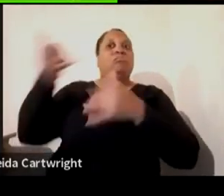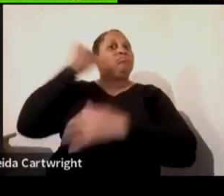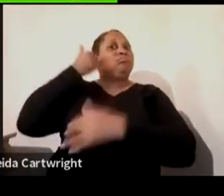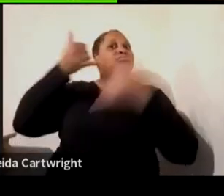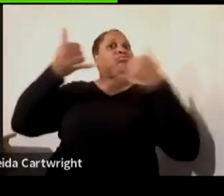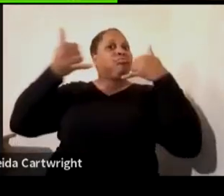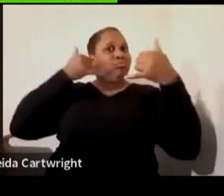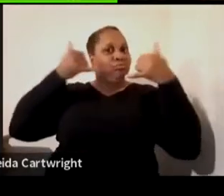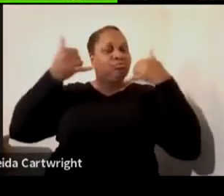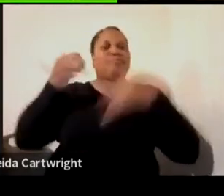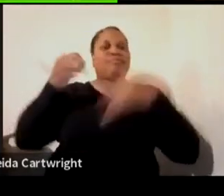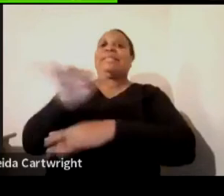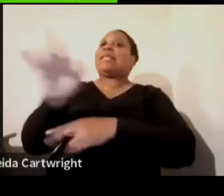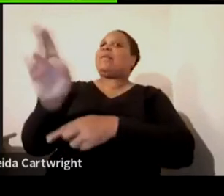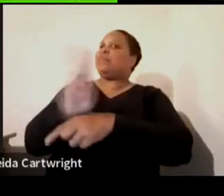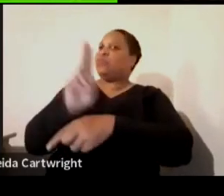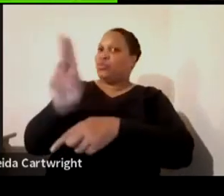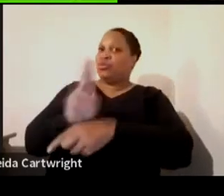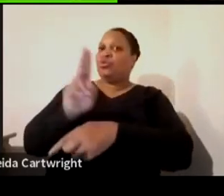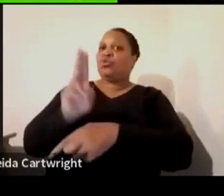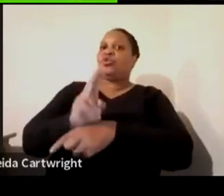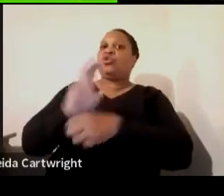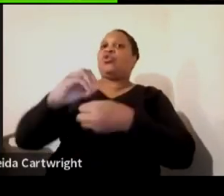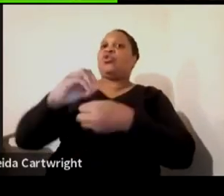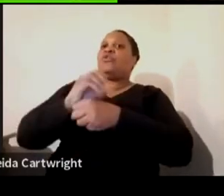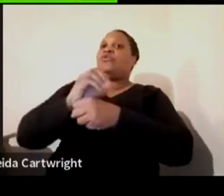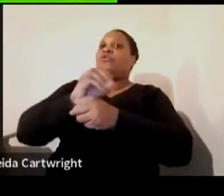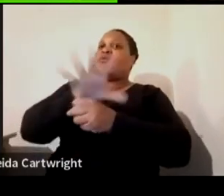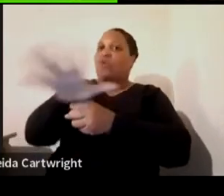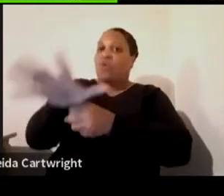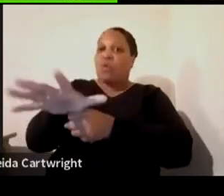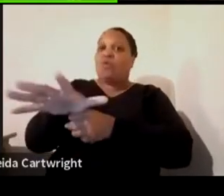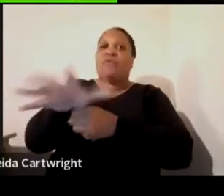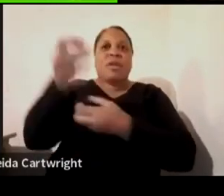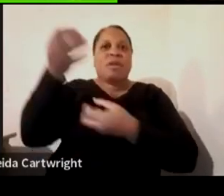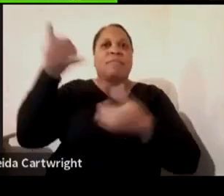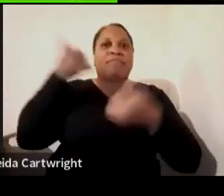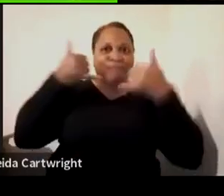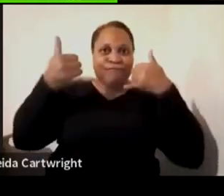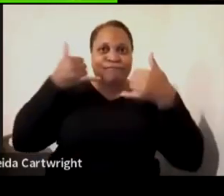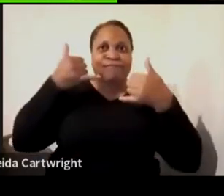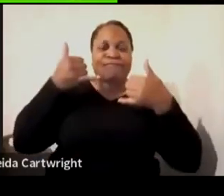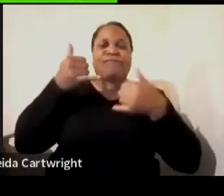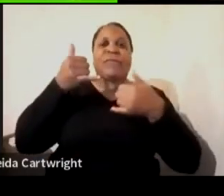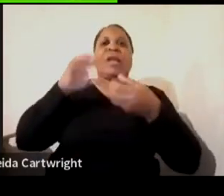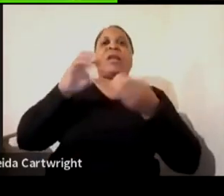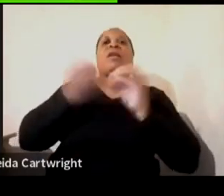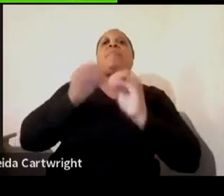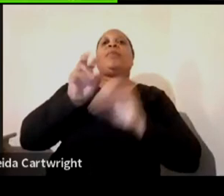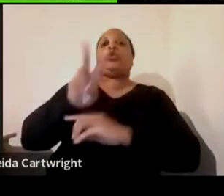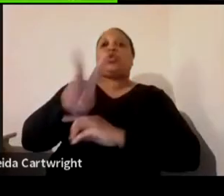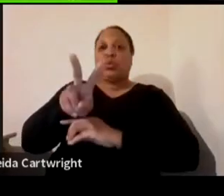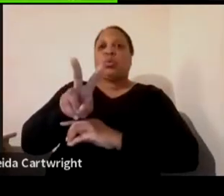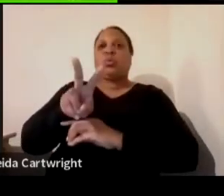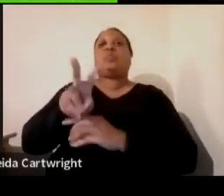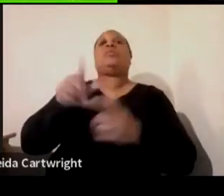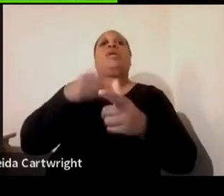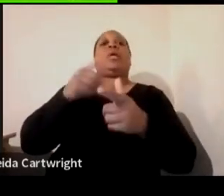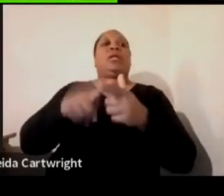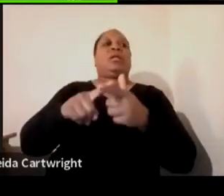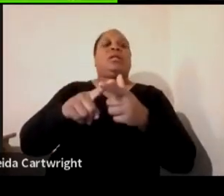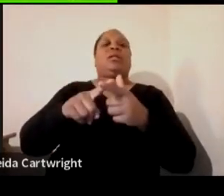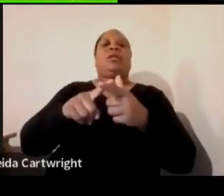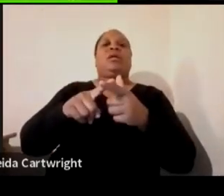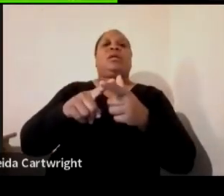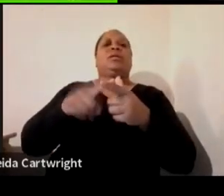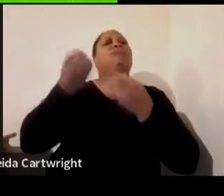same hotline that is used for COVID information, and press the option 2, and they will be able to express their interest